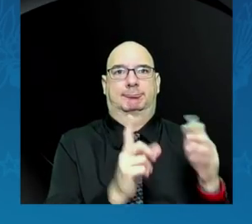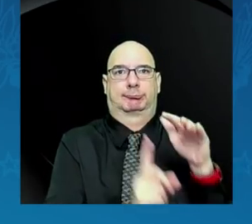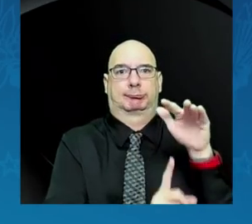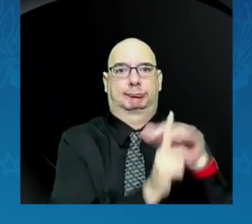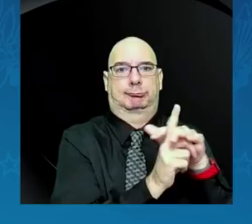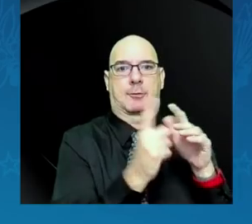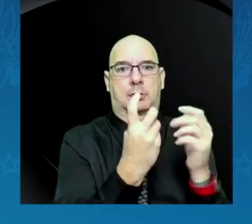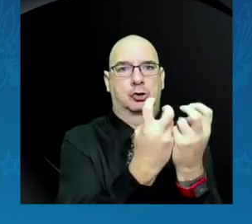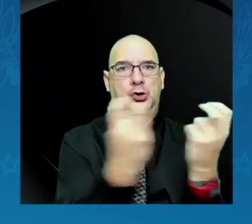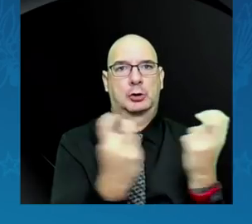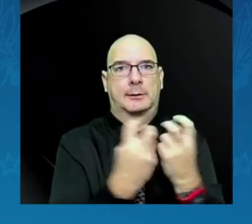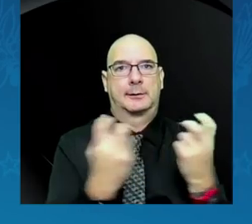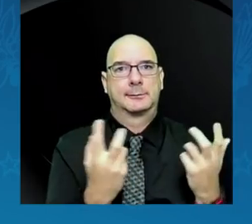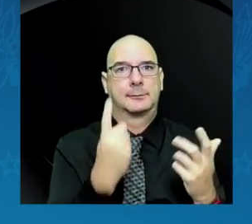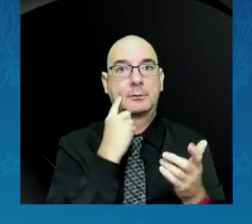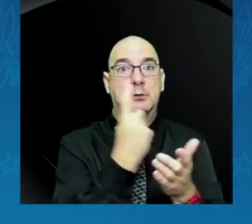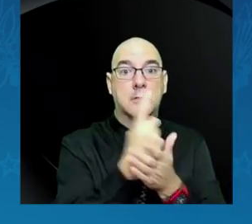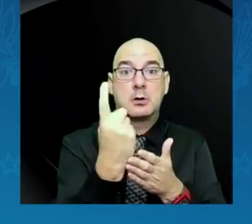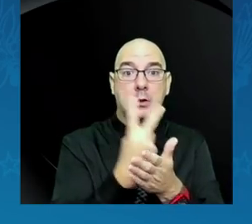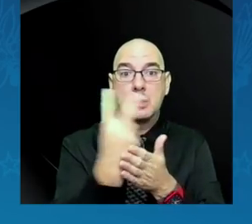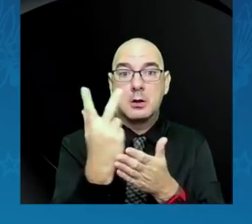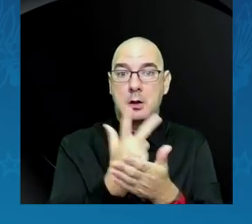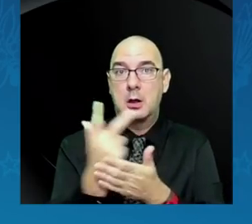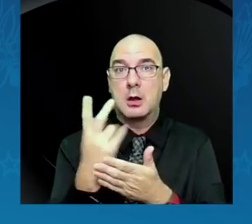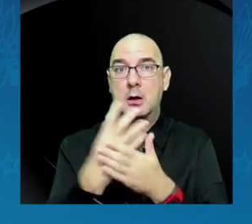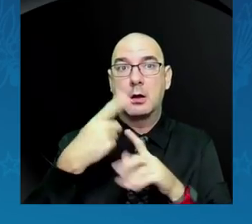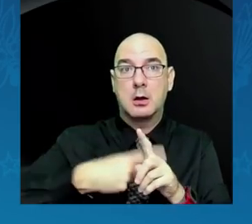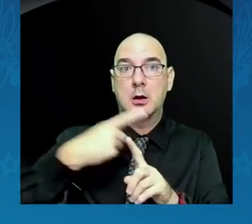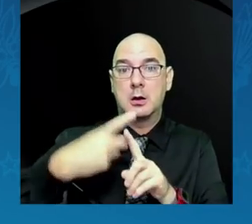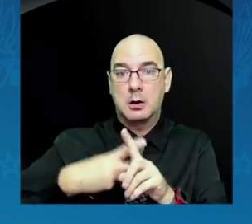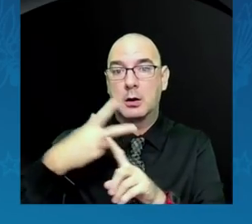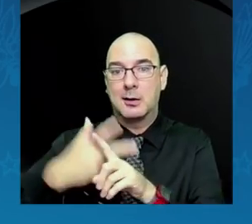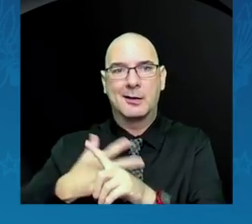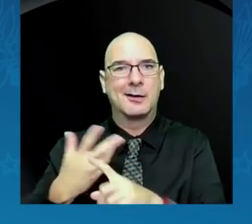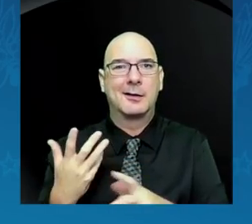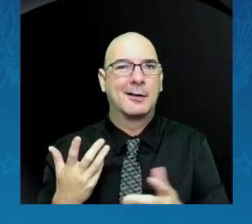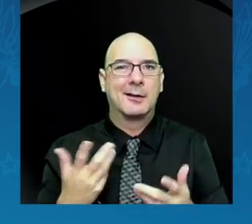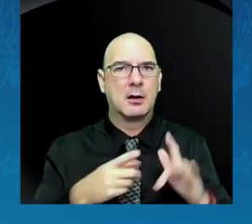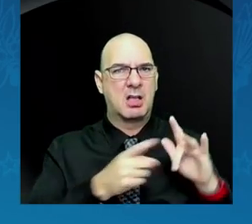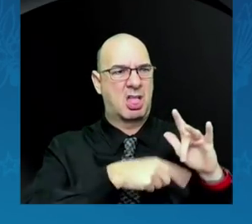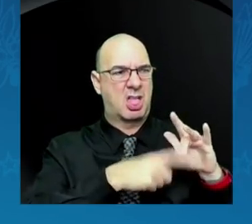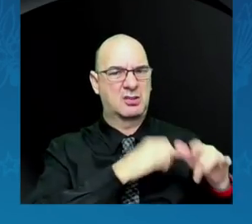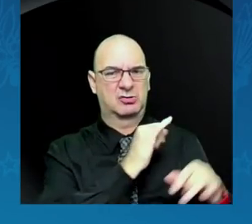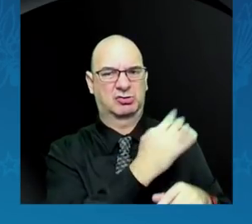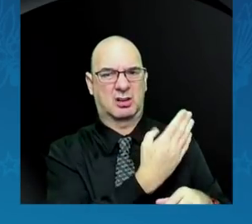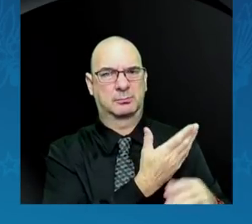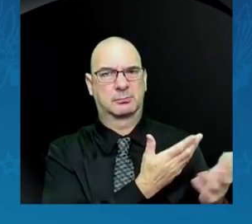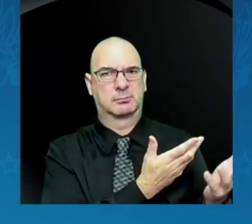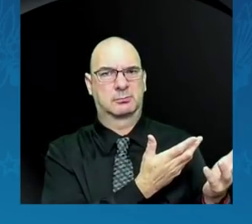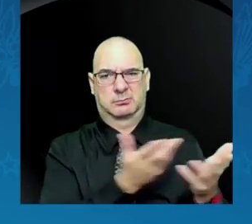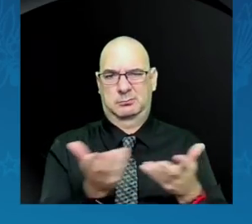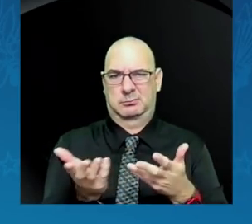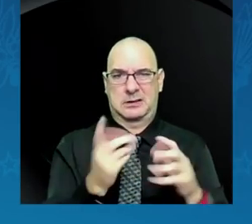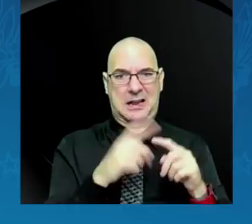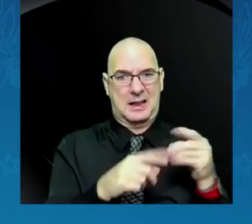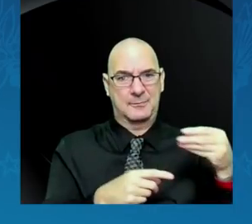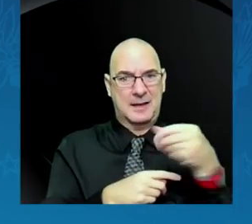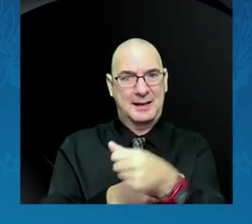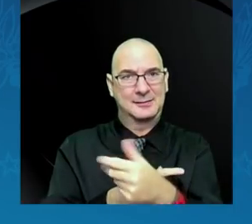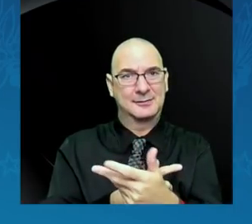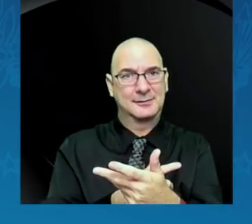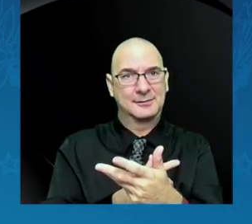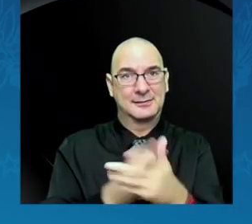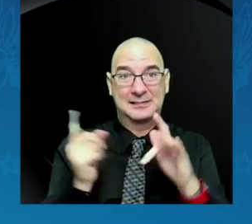end and not be at their job, see your earlier point, not get paid leave, and they just